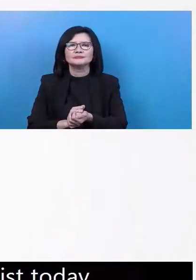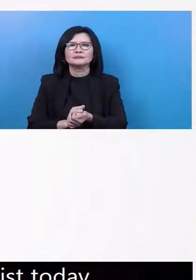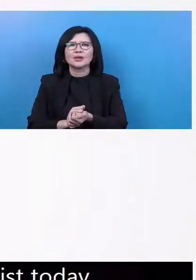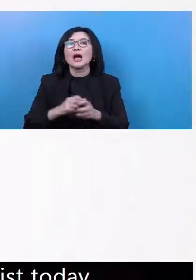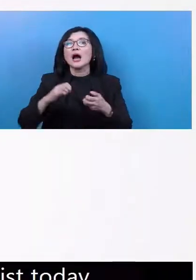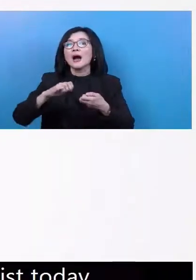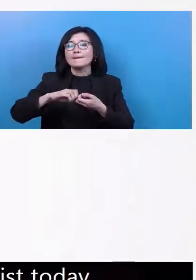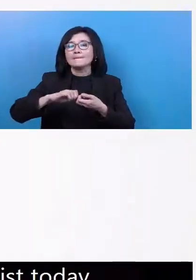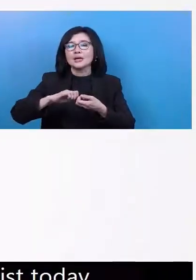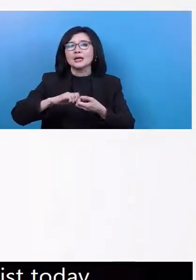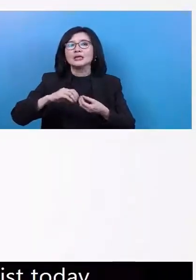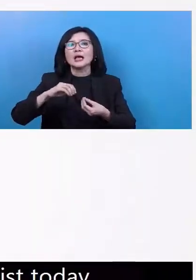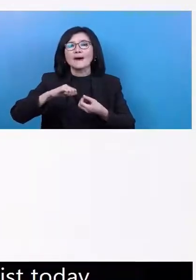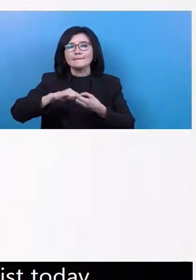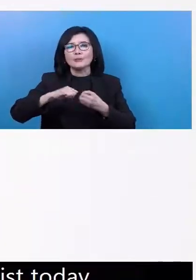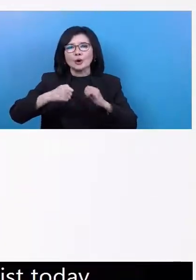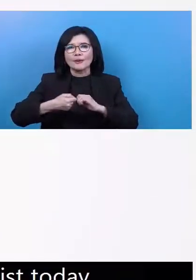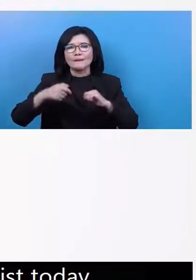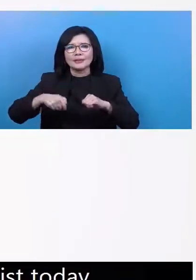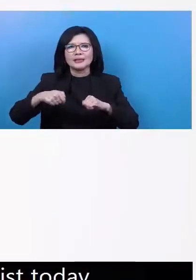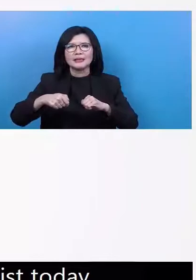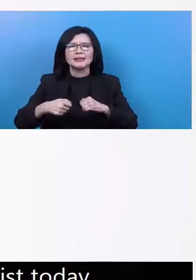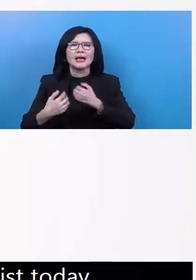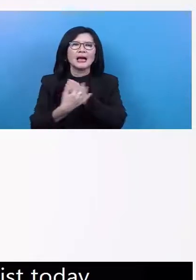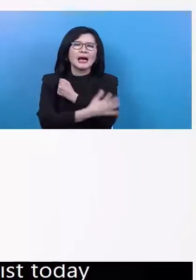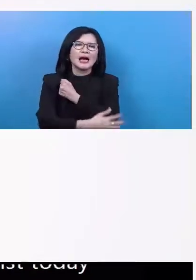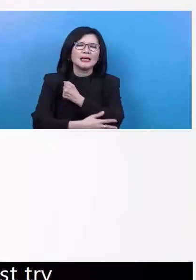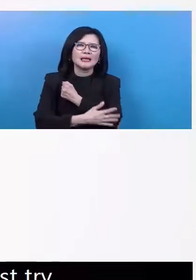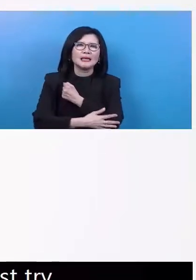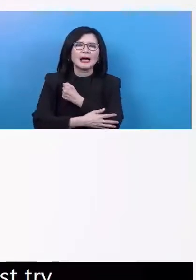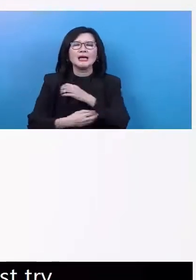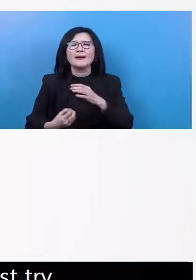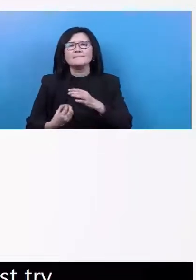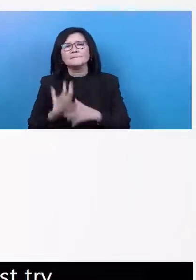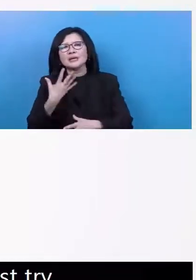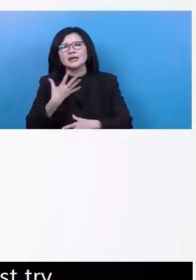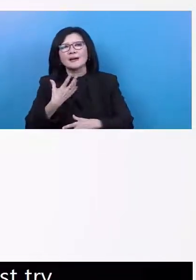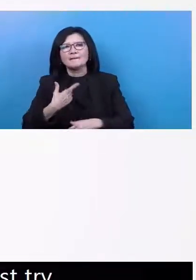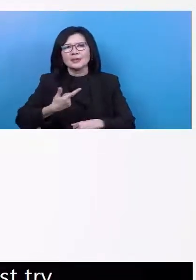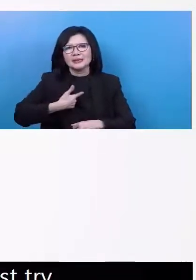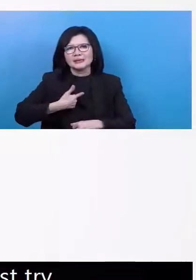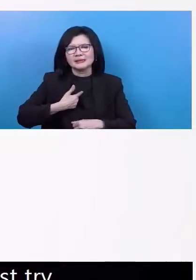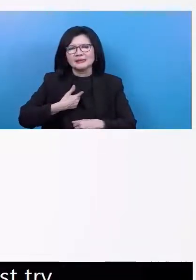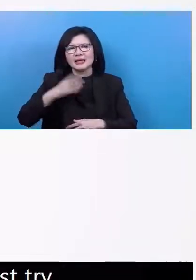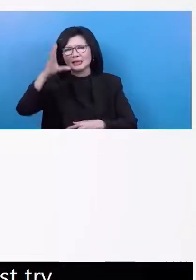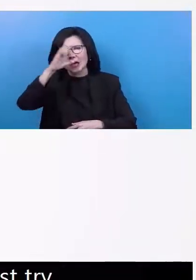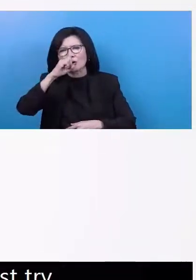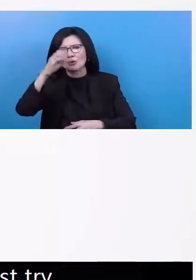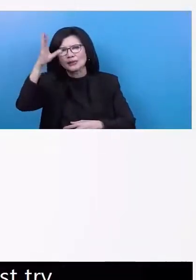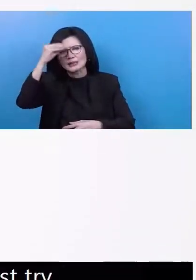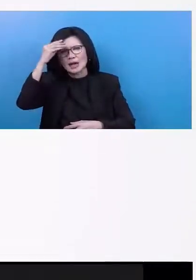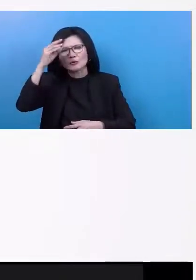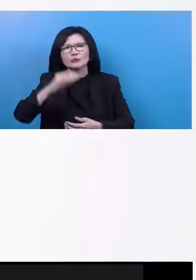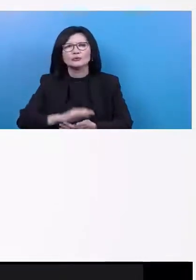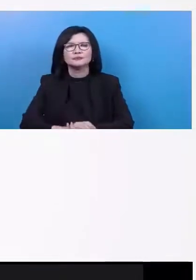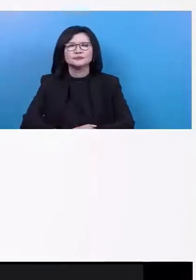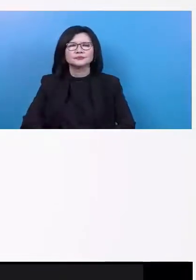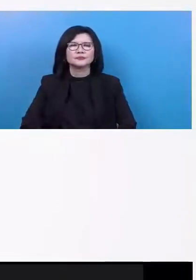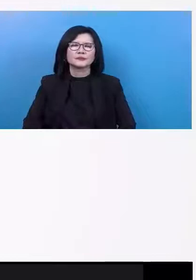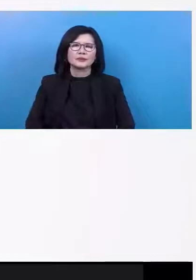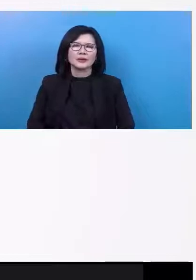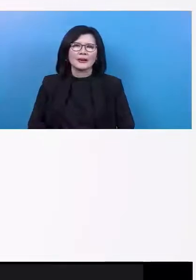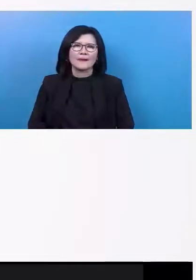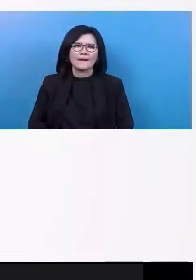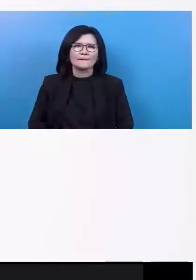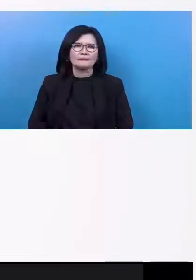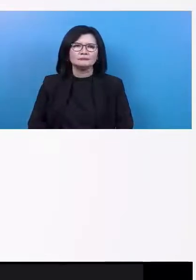economies are trying to address in the process of rebuilding and reconstruction. Now, I look forward to discussing on some